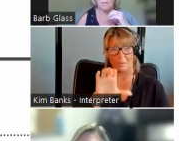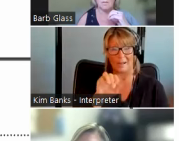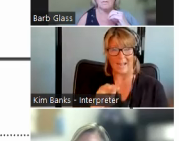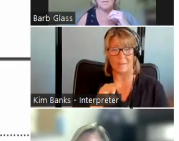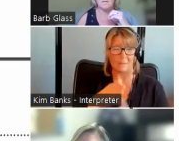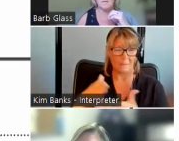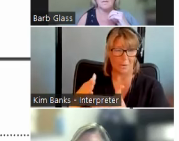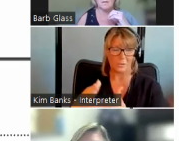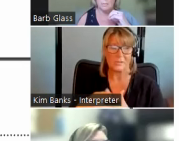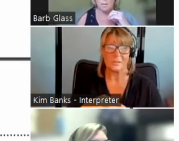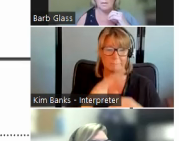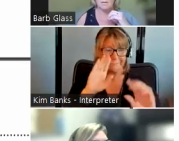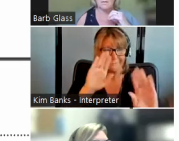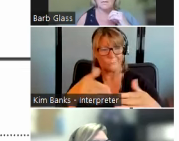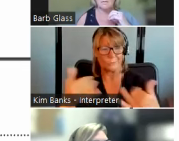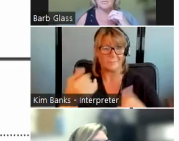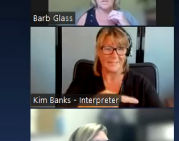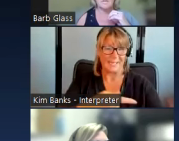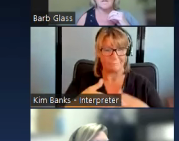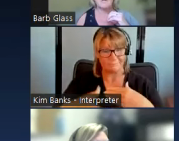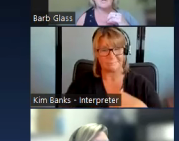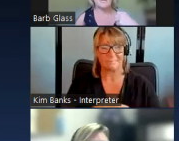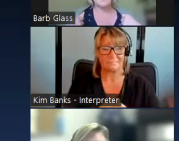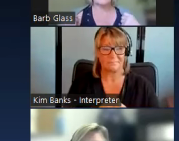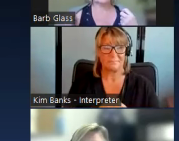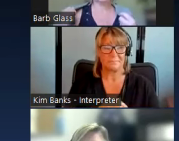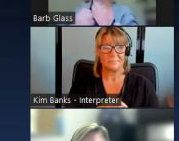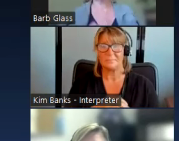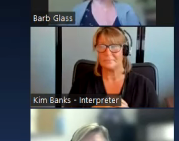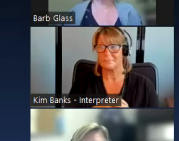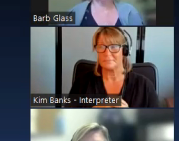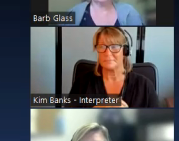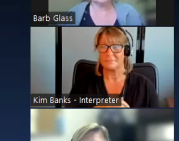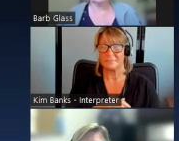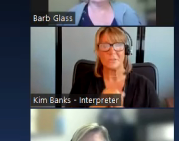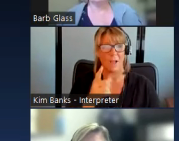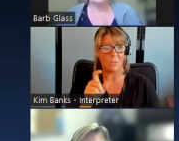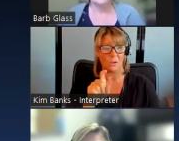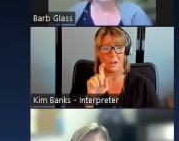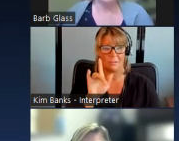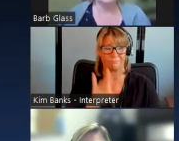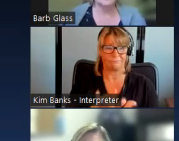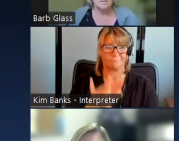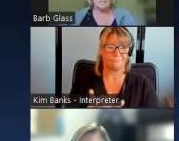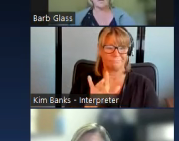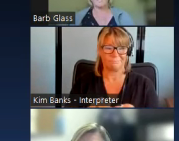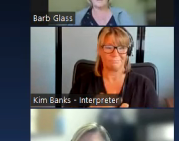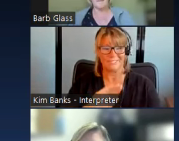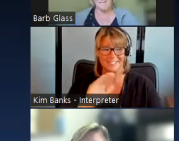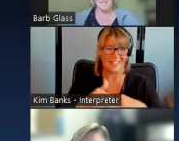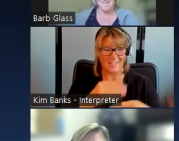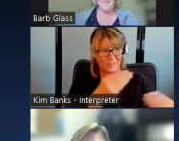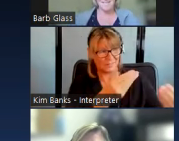over to you, and I'll be controlling the slides. So Robin's going to tell me when she wants me to advance them if I don't figure it